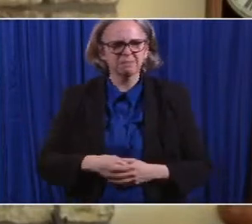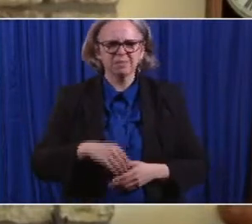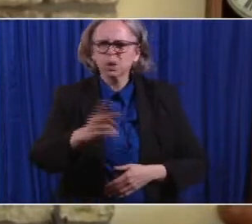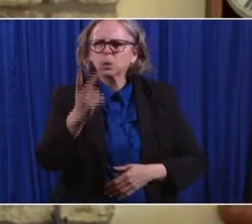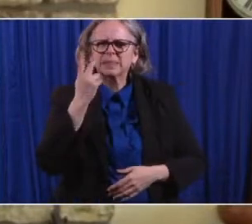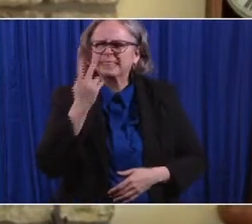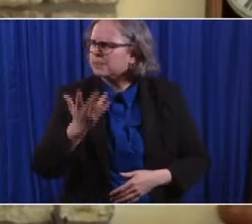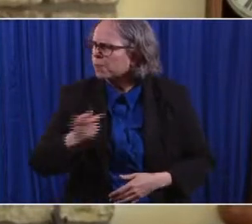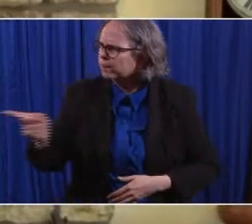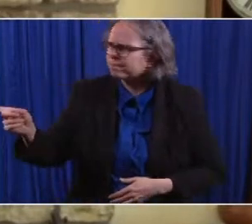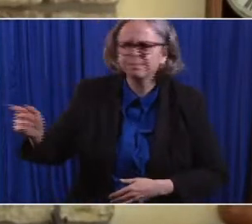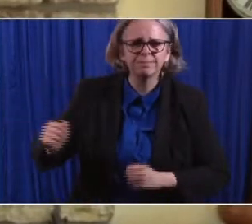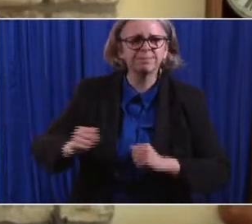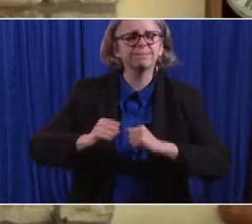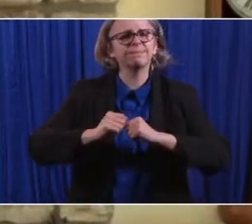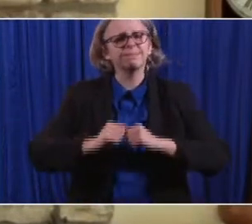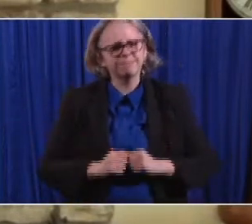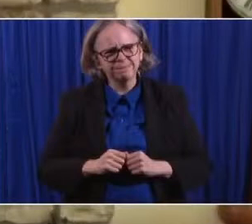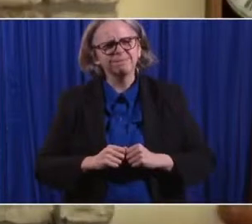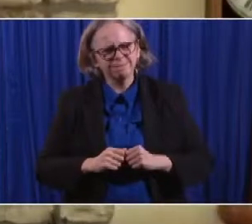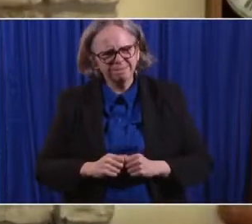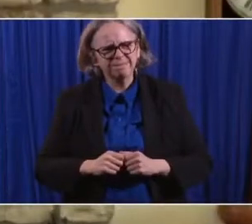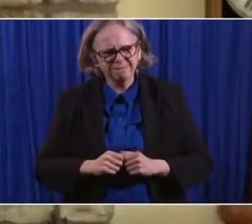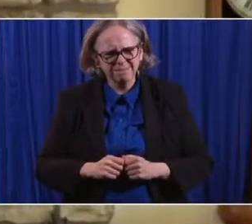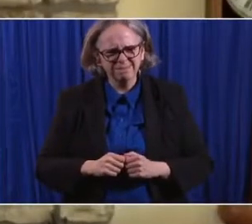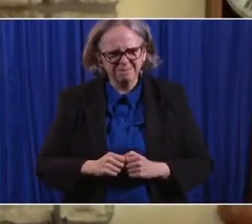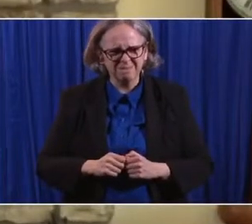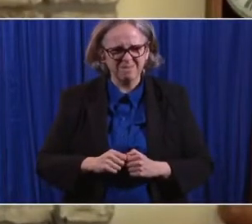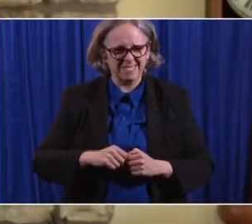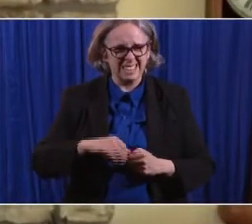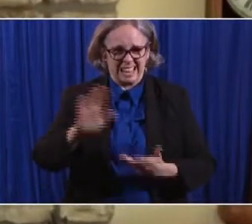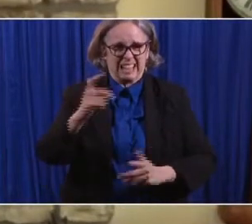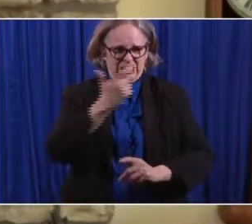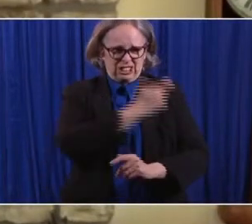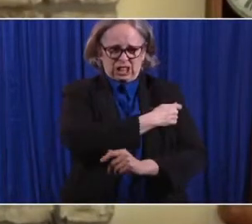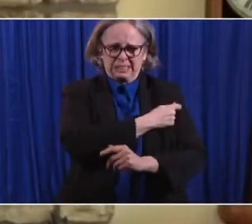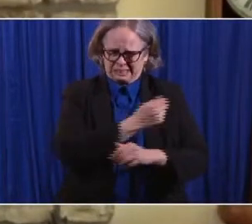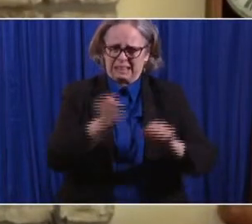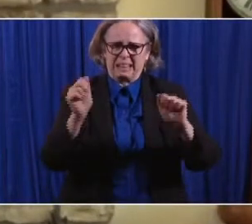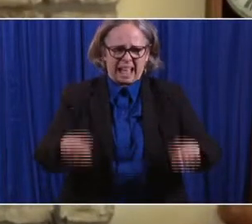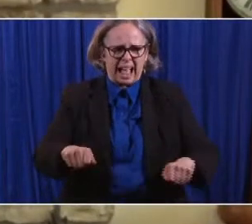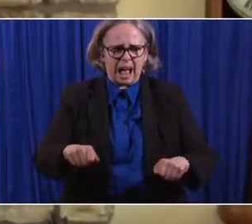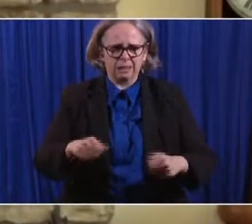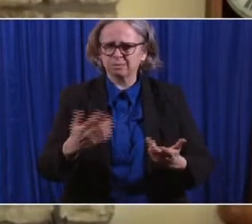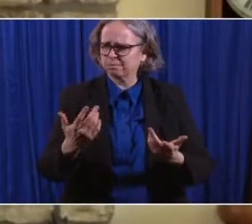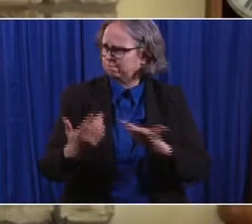where people are able to get the vaccine today.